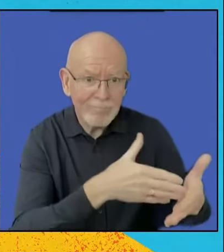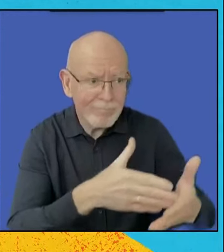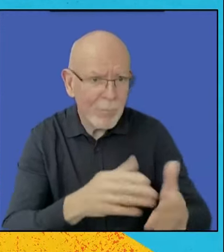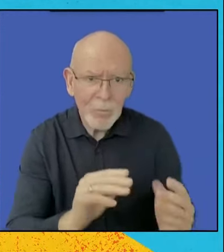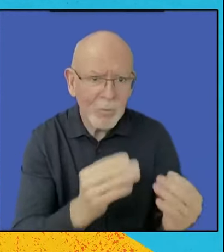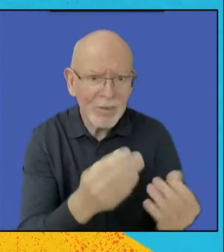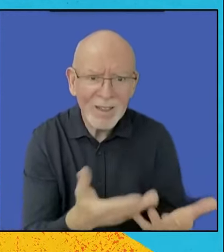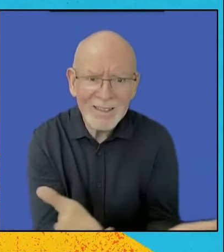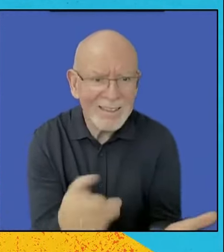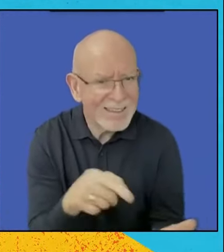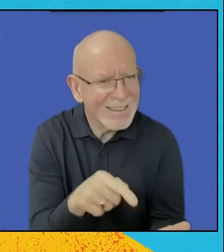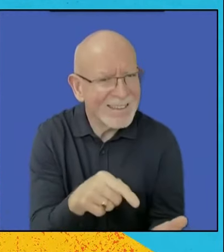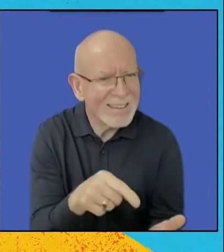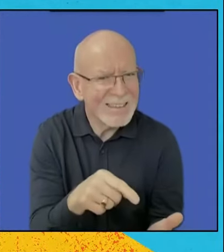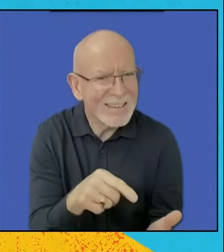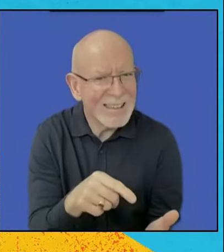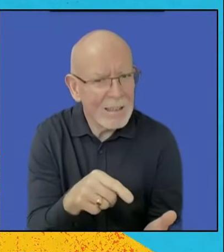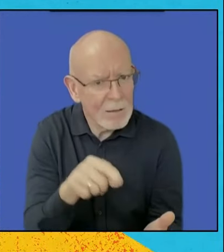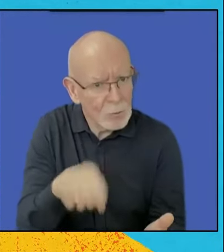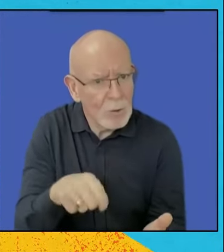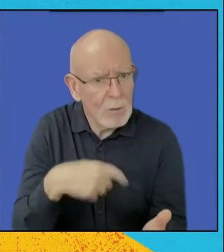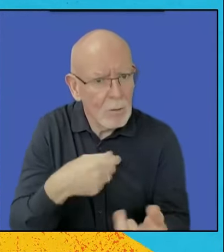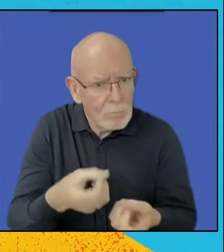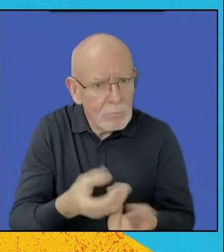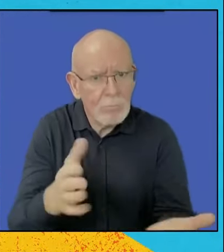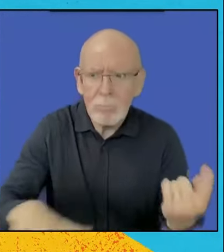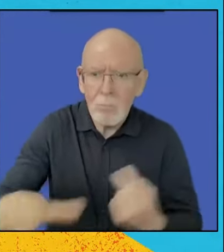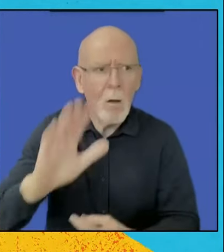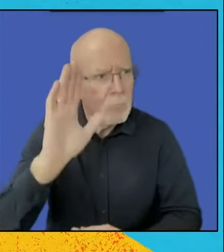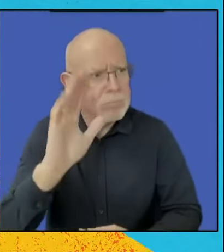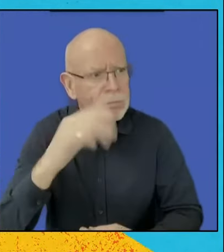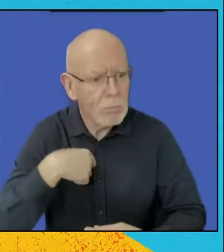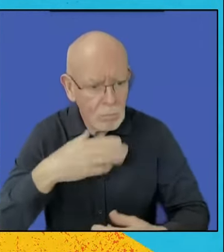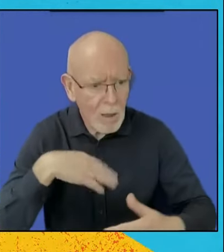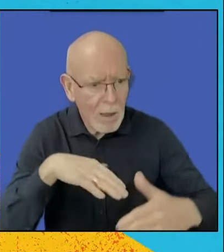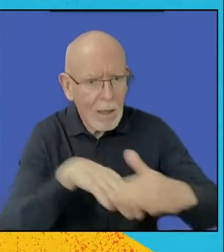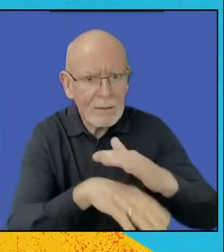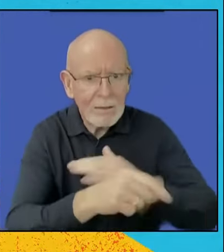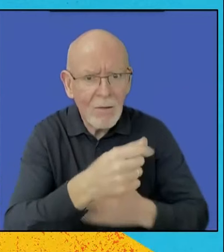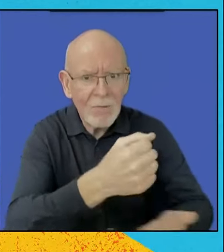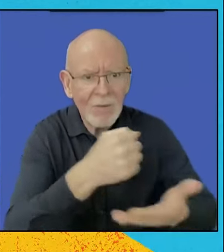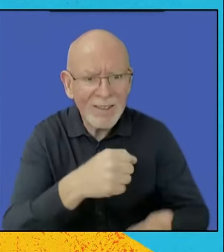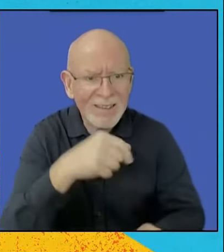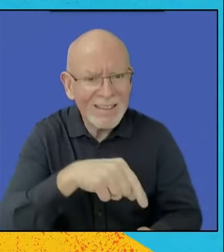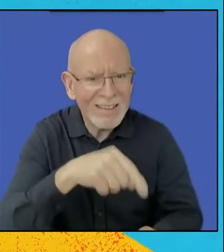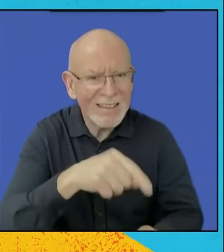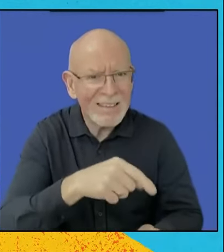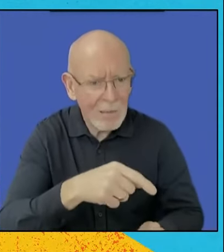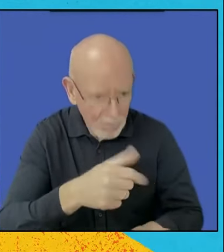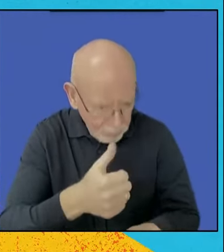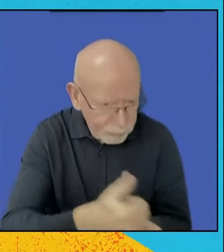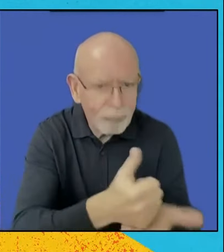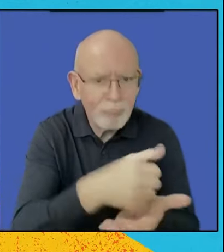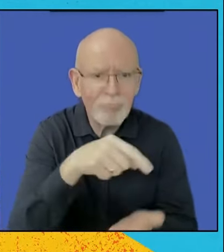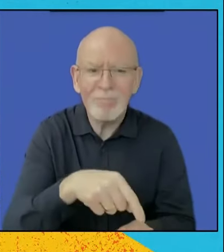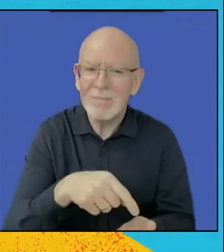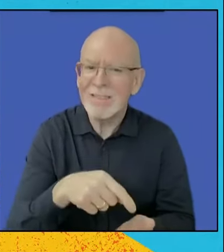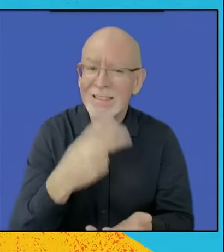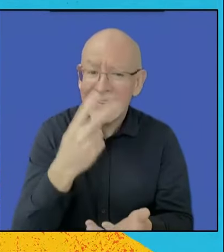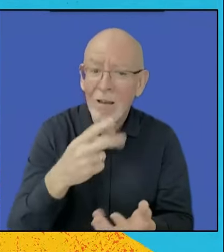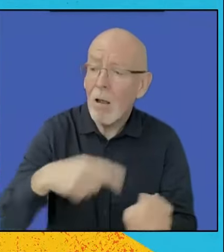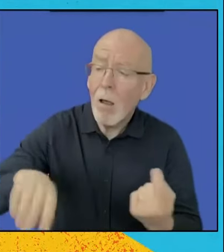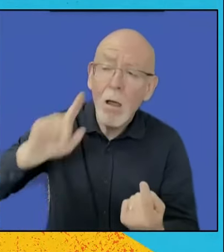these systems. There's a massive difference, sorry, I will wrap up. There is a massive difference between getting young people into a